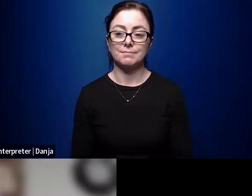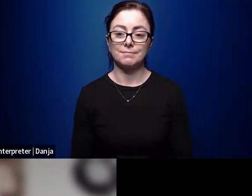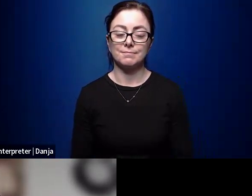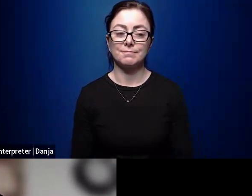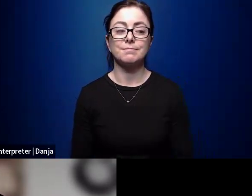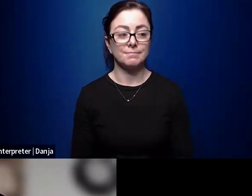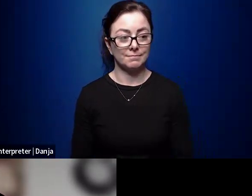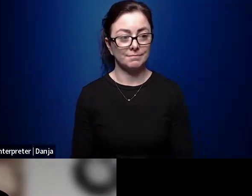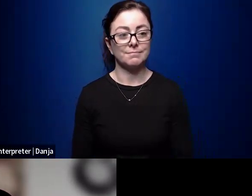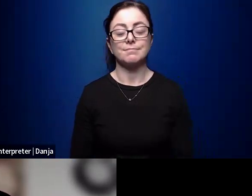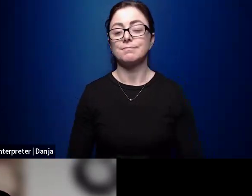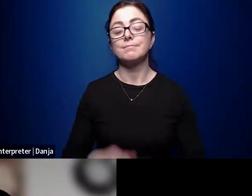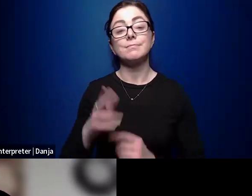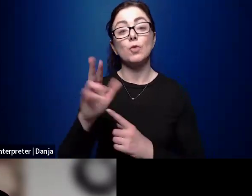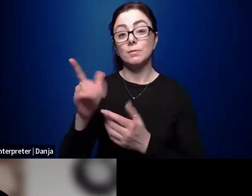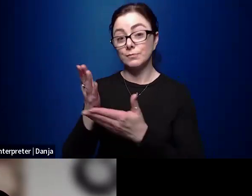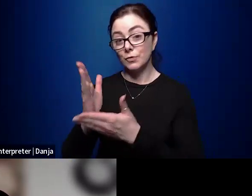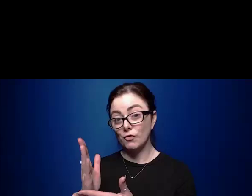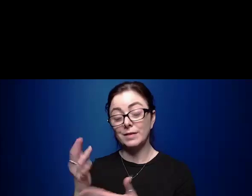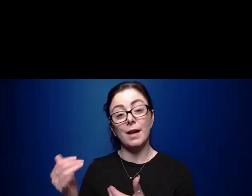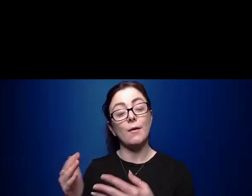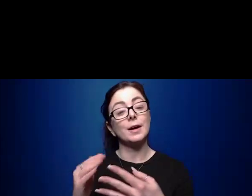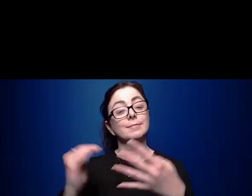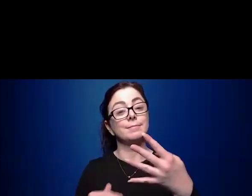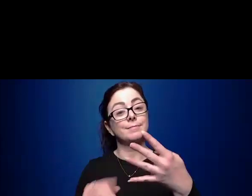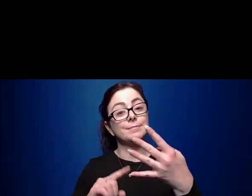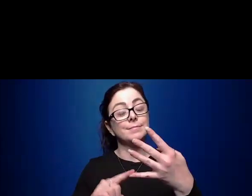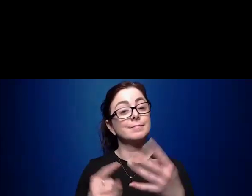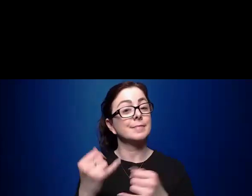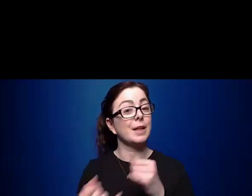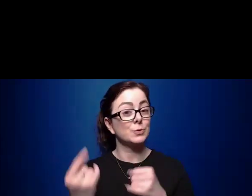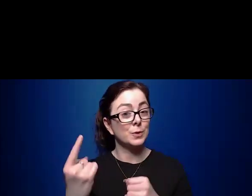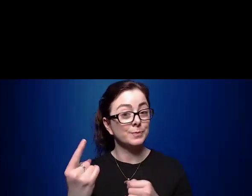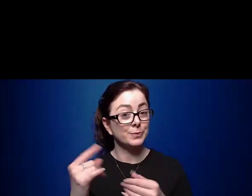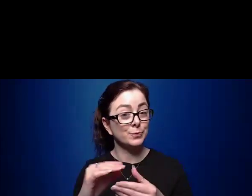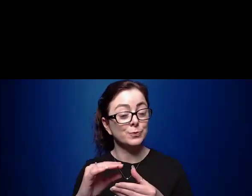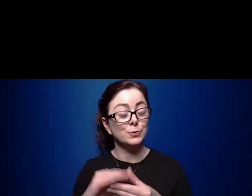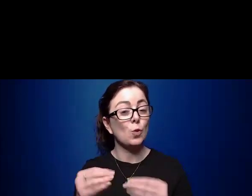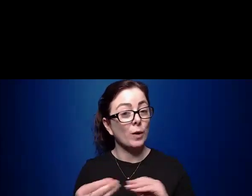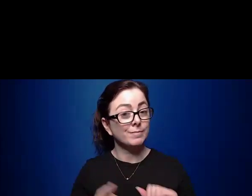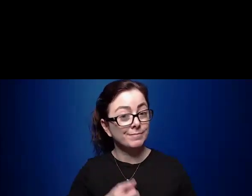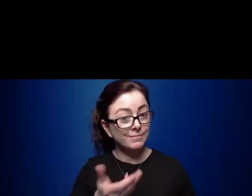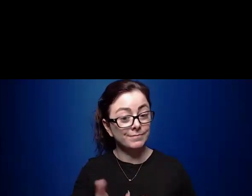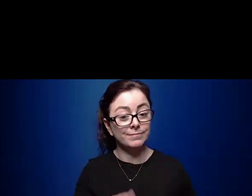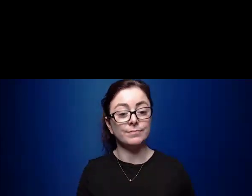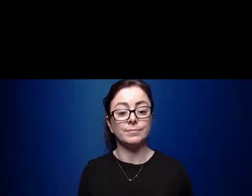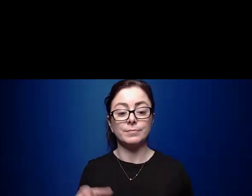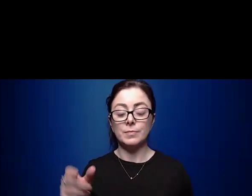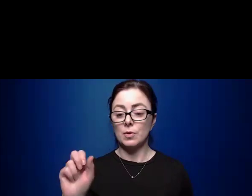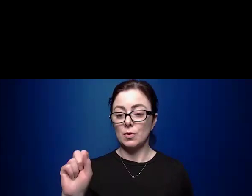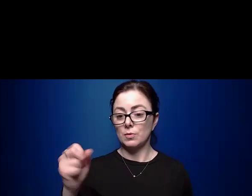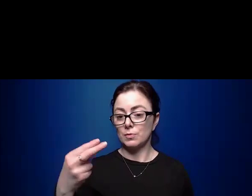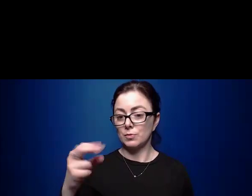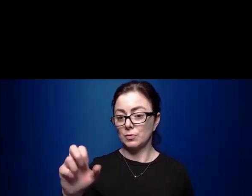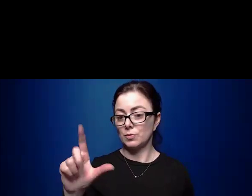All right, we will move on to our final storyteller. So we have Shelly Zymet. Shelly and her